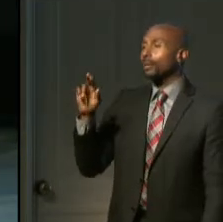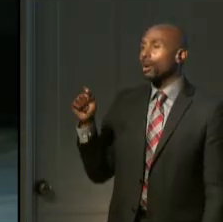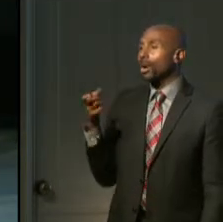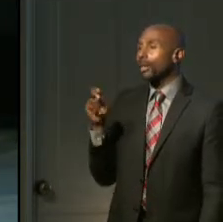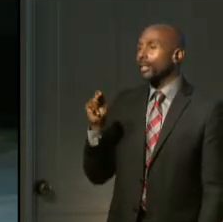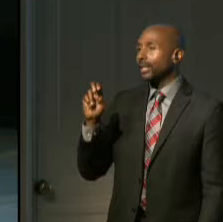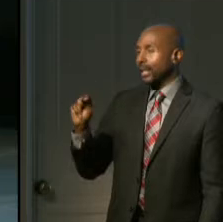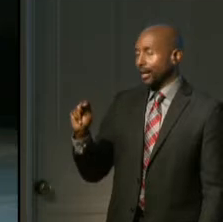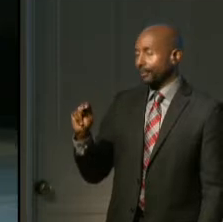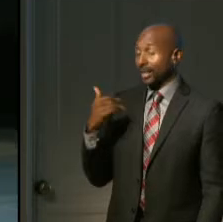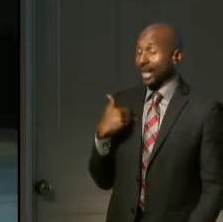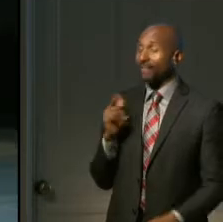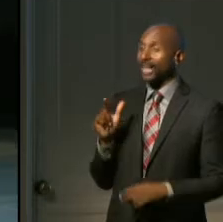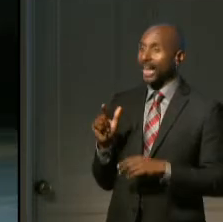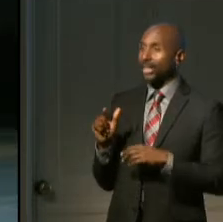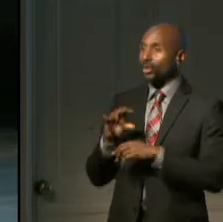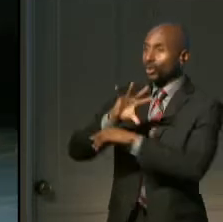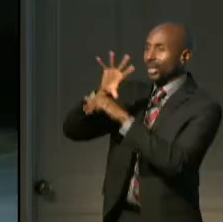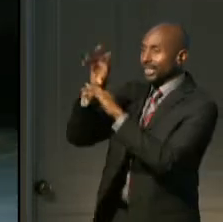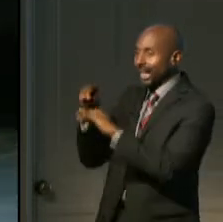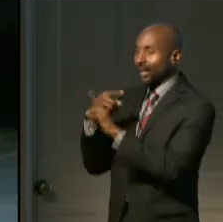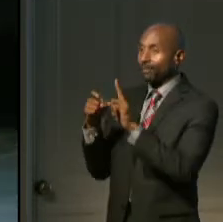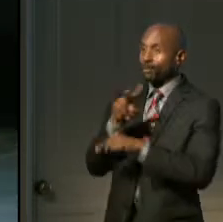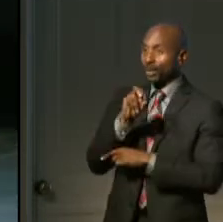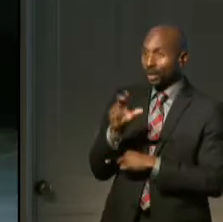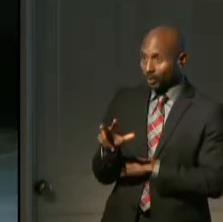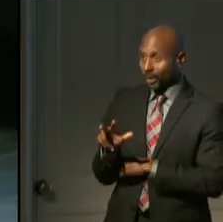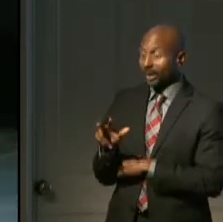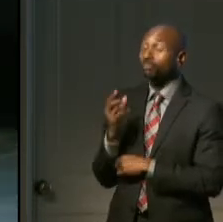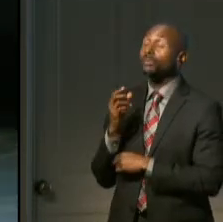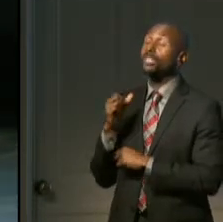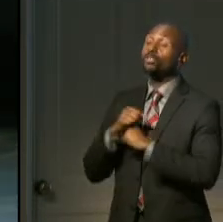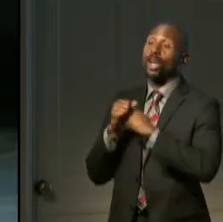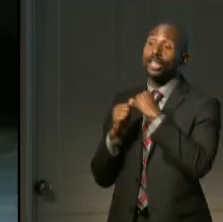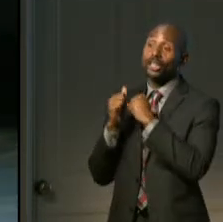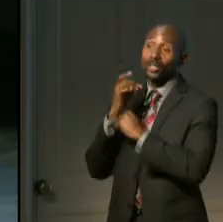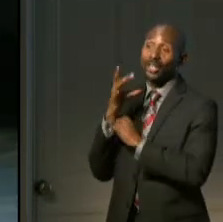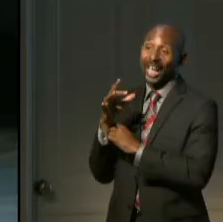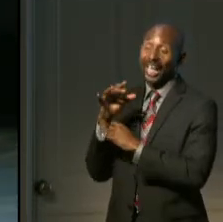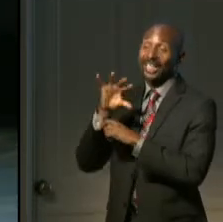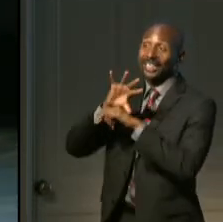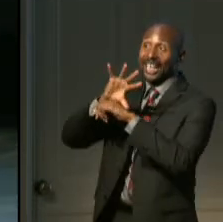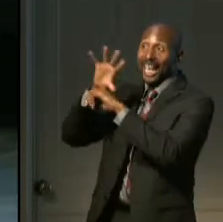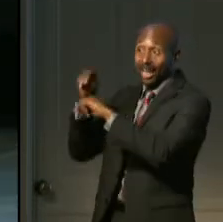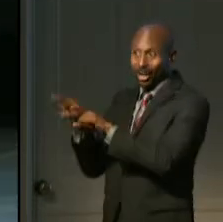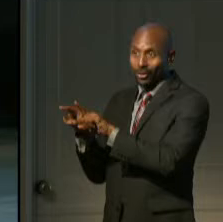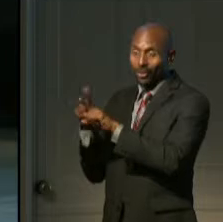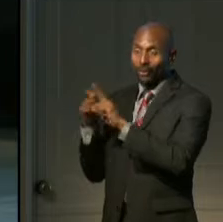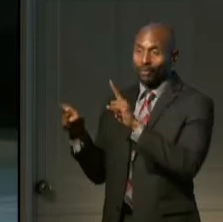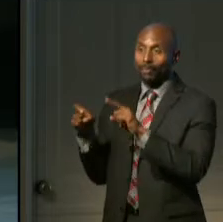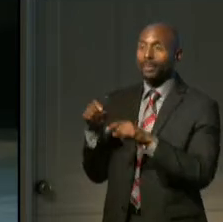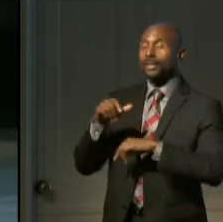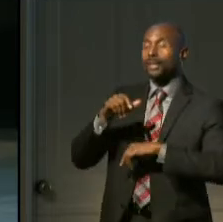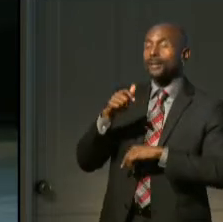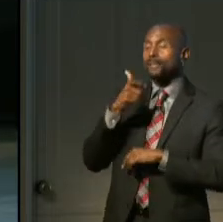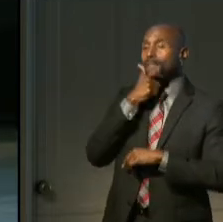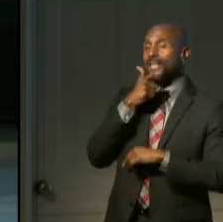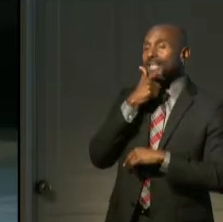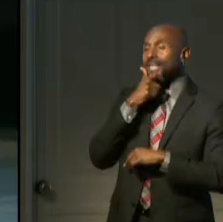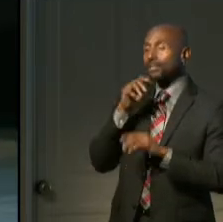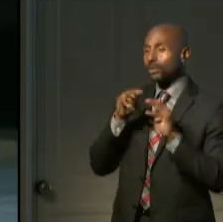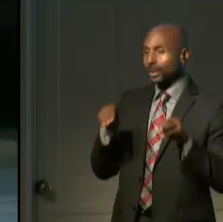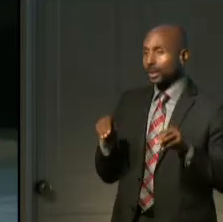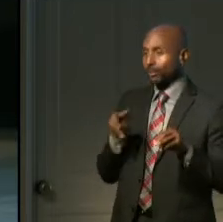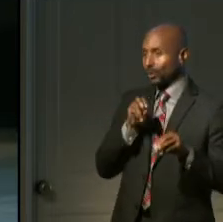from 2003. We had structured light scans of the sculptures in the British Museum from 2002. We put the two